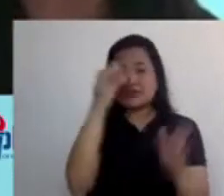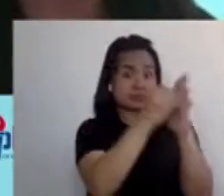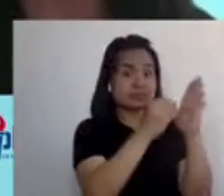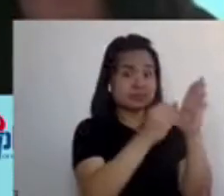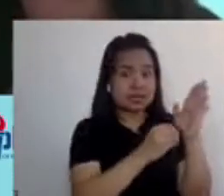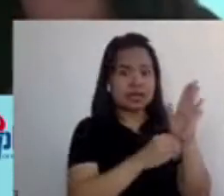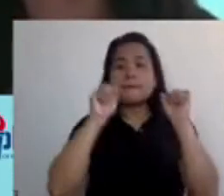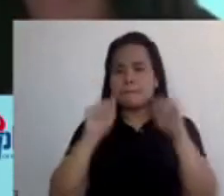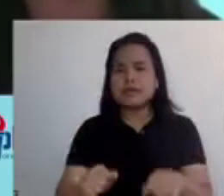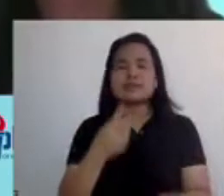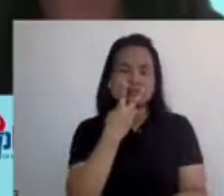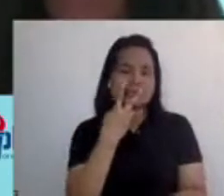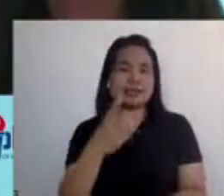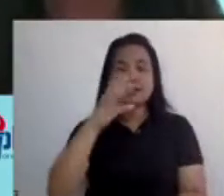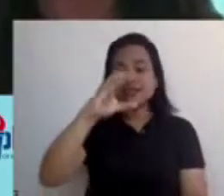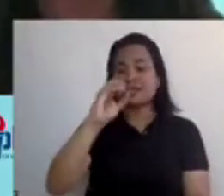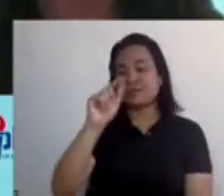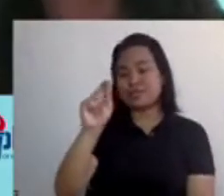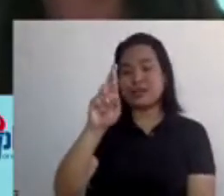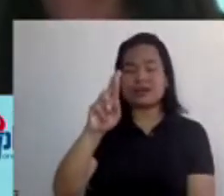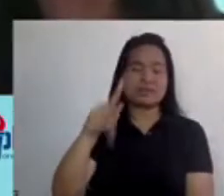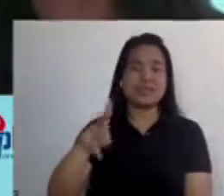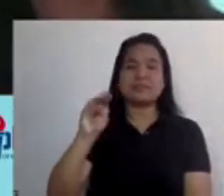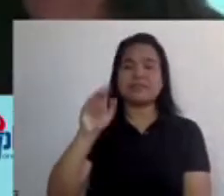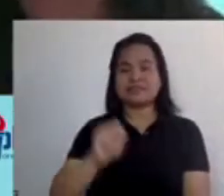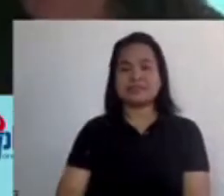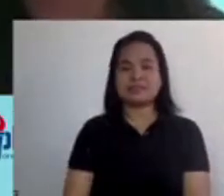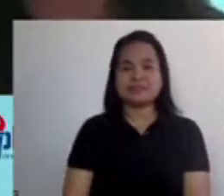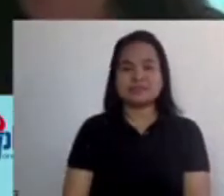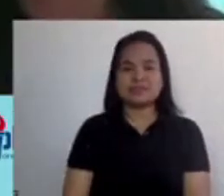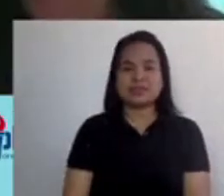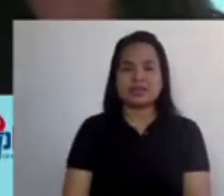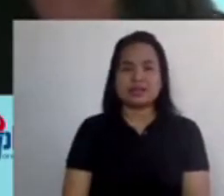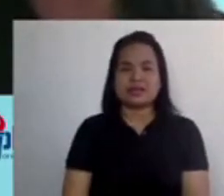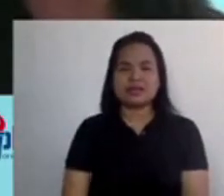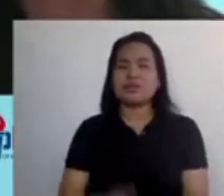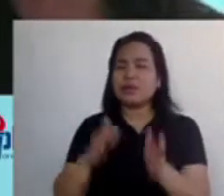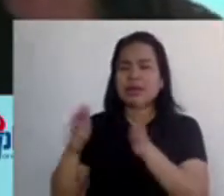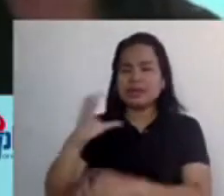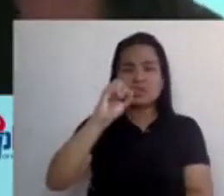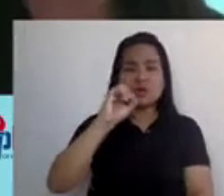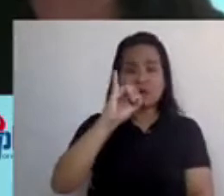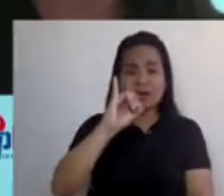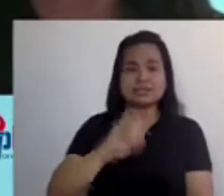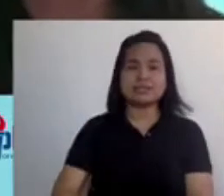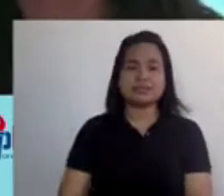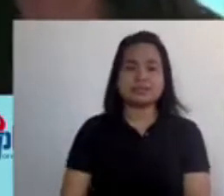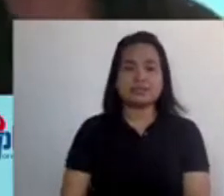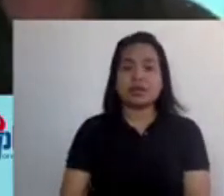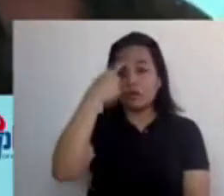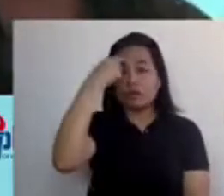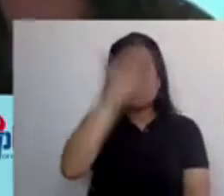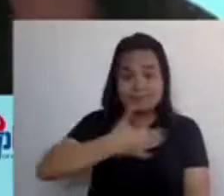COT RPMS rubric. So the remaining COIs for our highly proficient teacher broadcasters